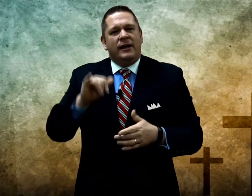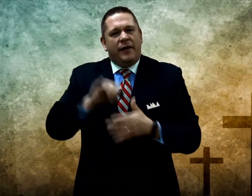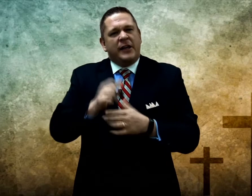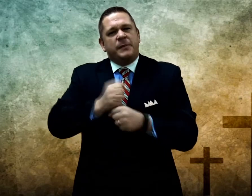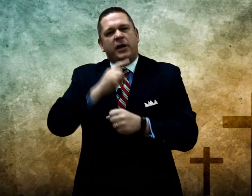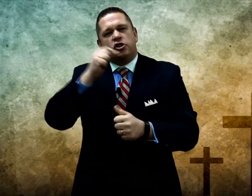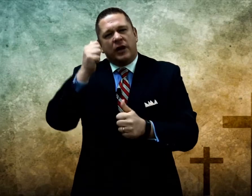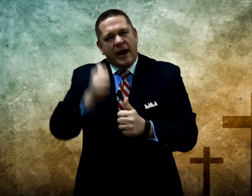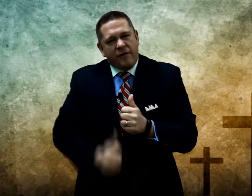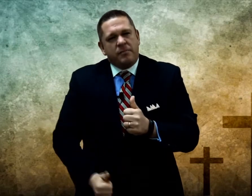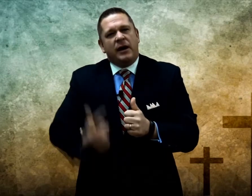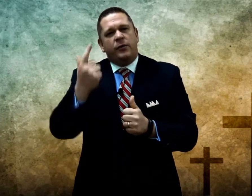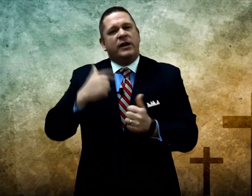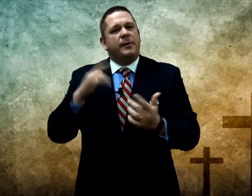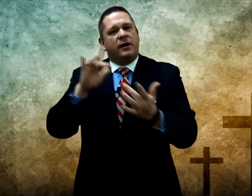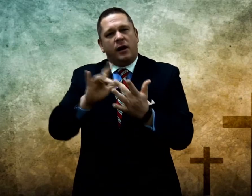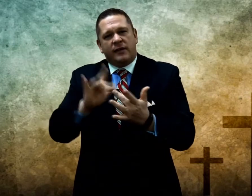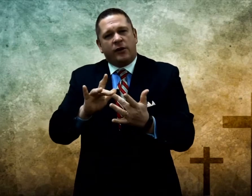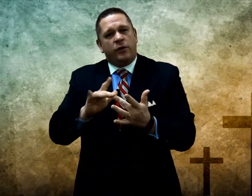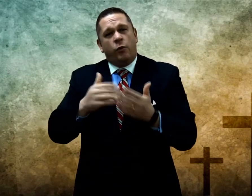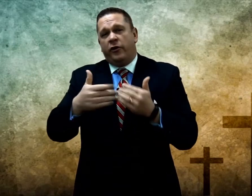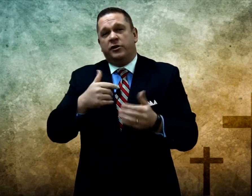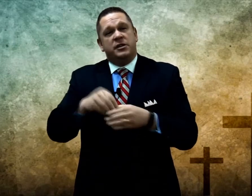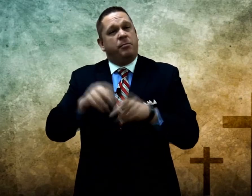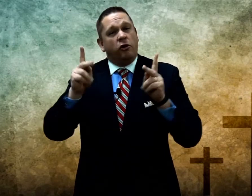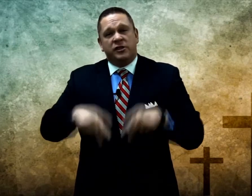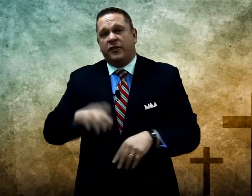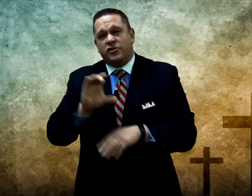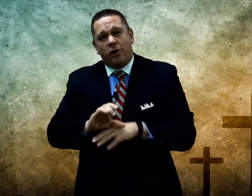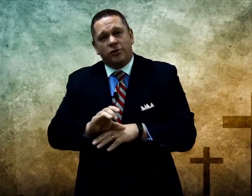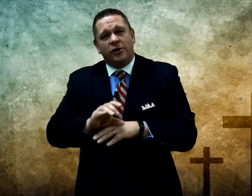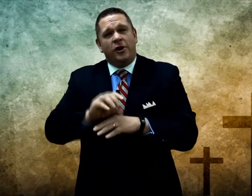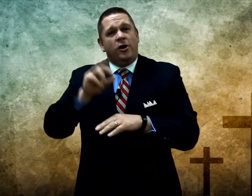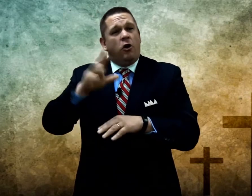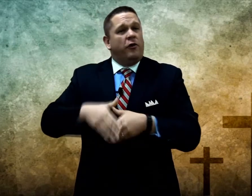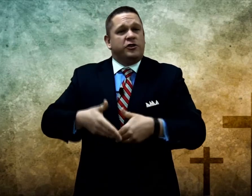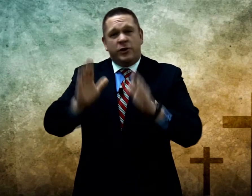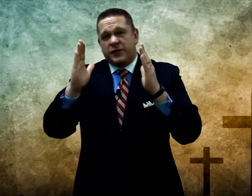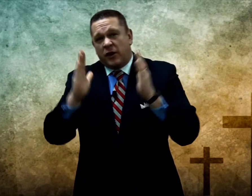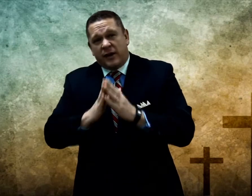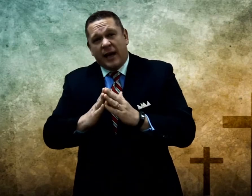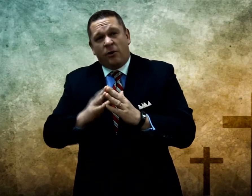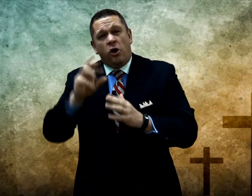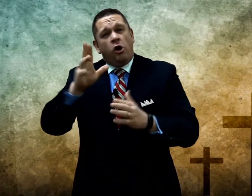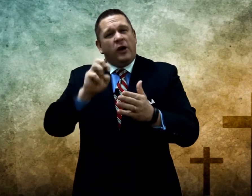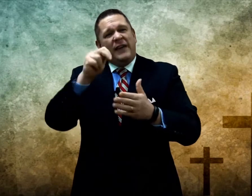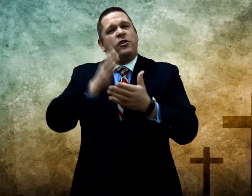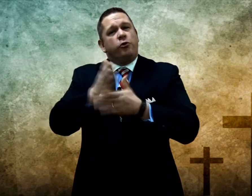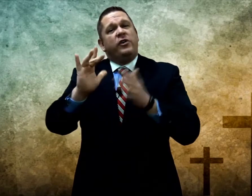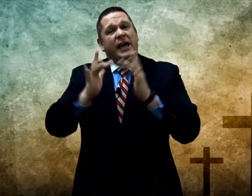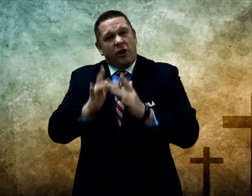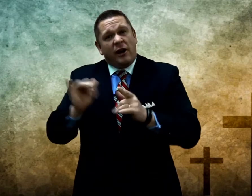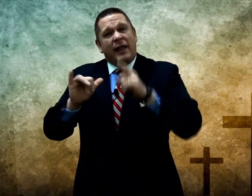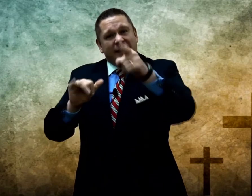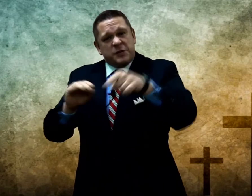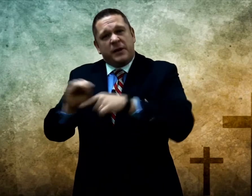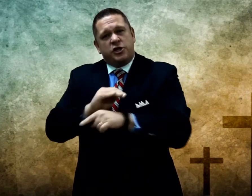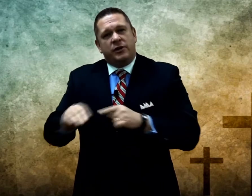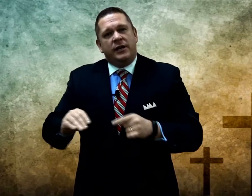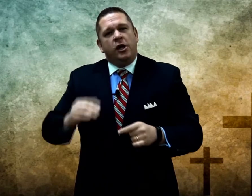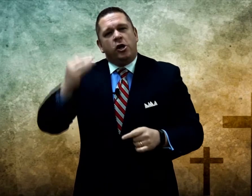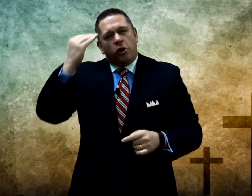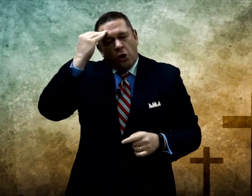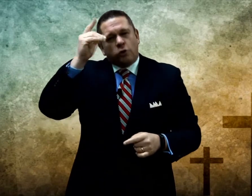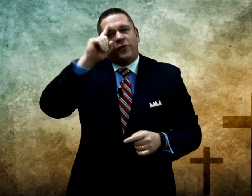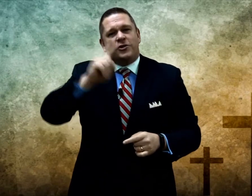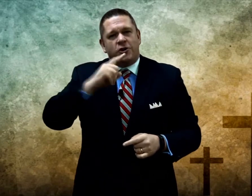about. And that's making sure everybody we come in contact with, whether it's in person at the church or on the streets of our town, or even through the internet like this